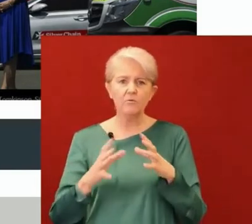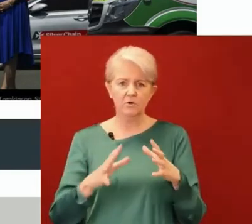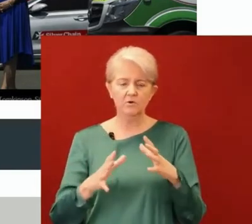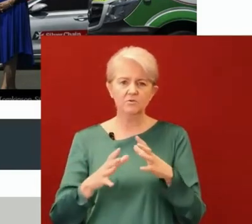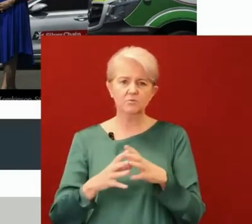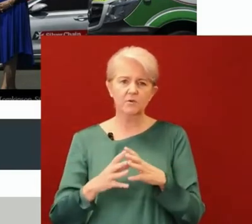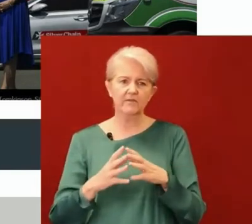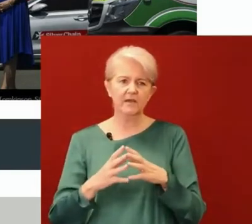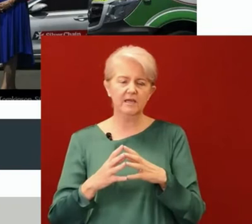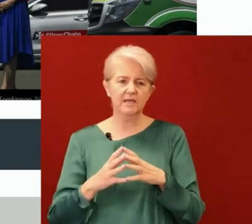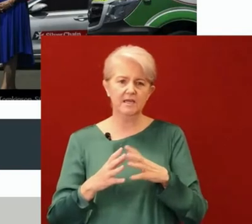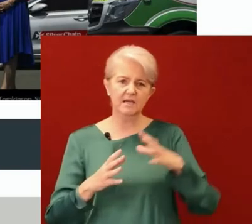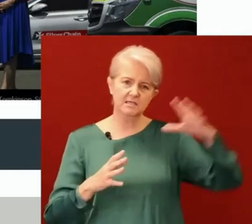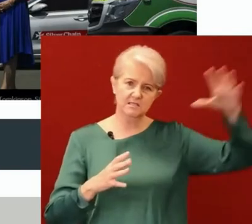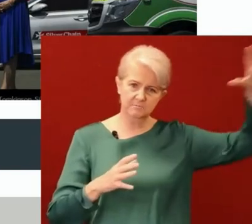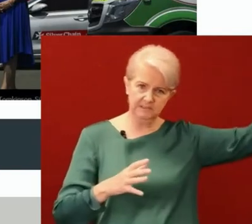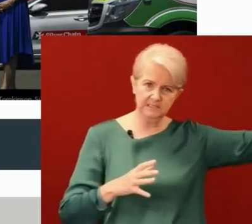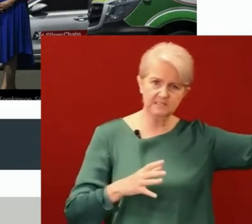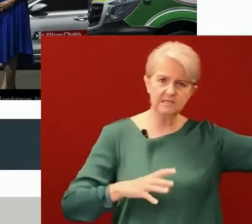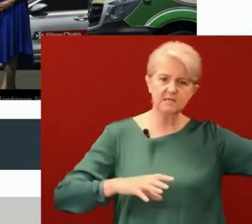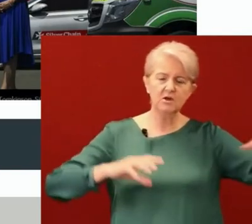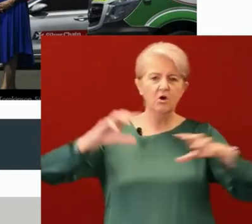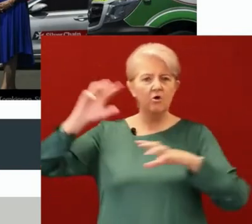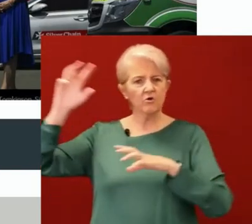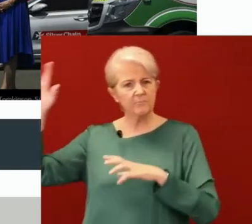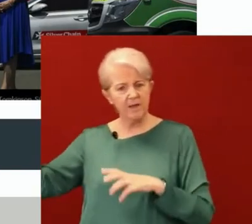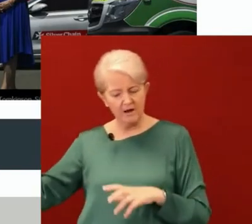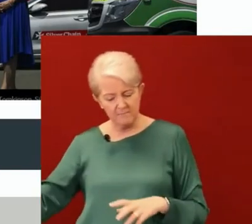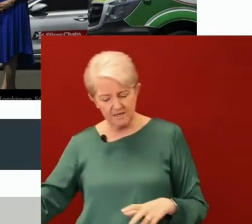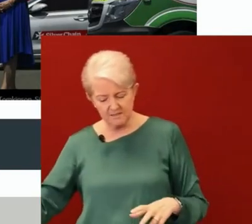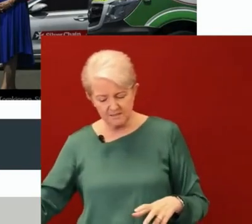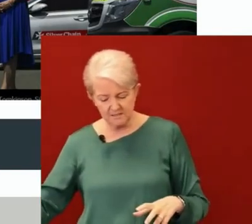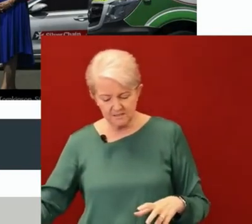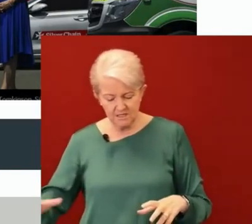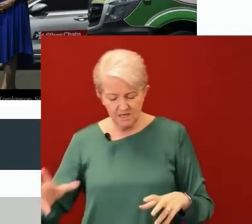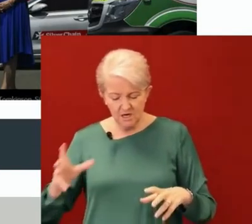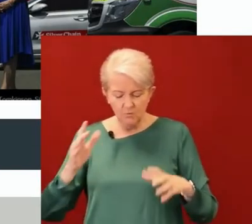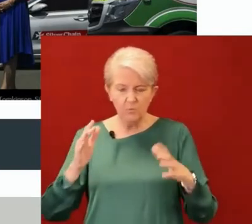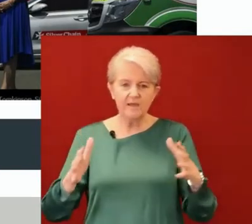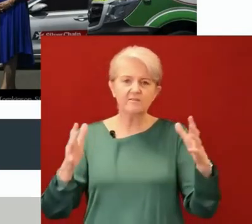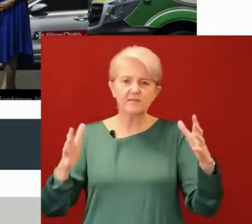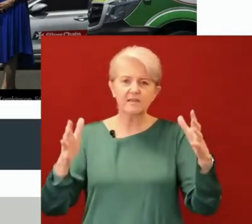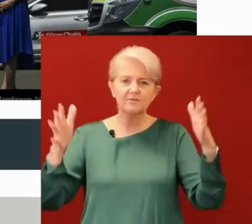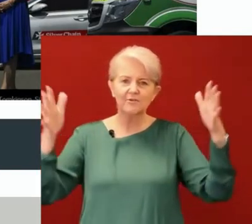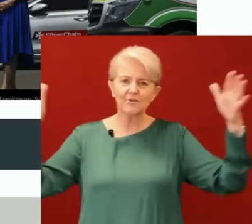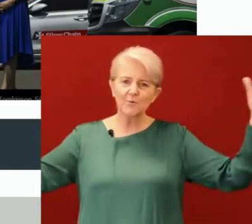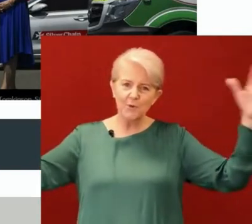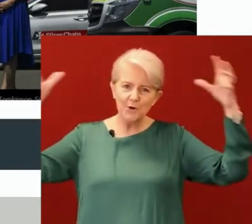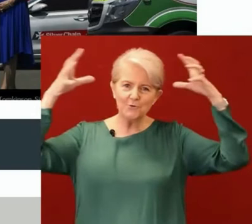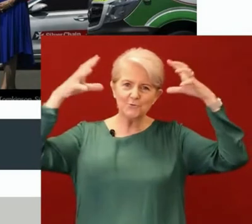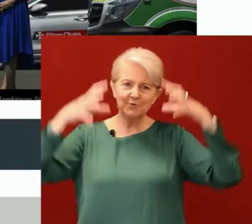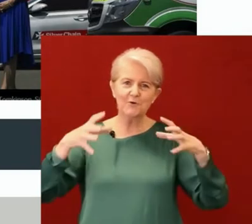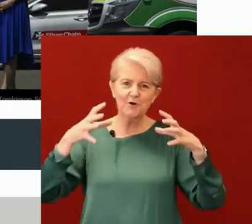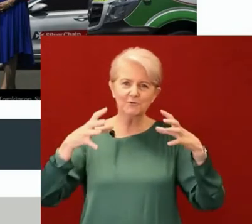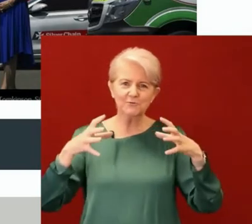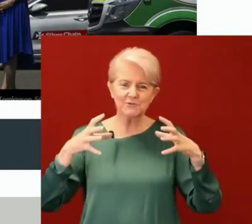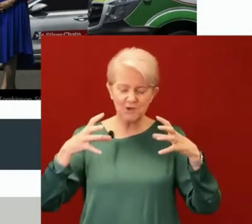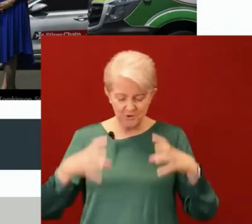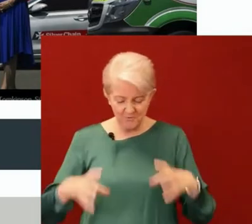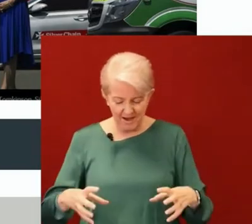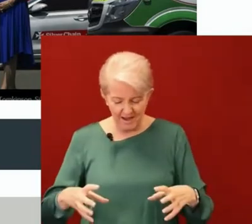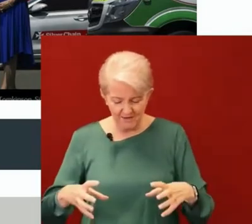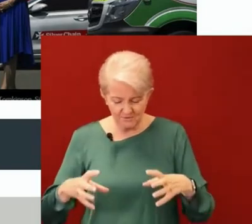In our worlds, whether it is in policing or in paramedicine, we think that the world